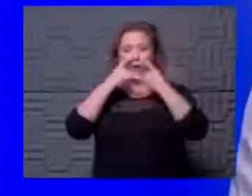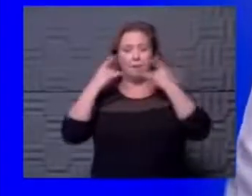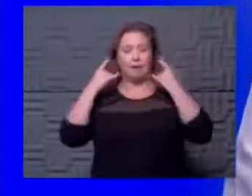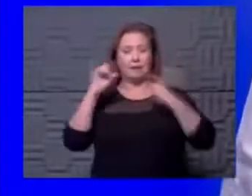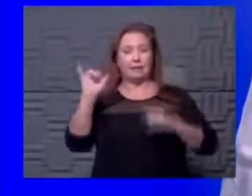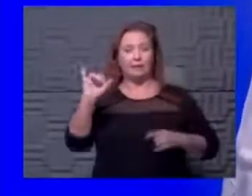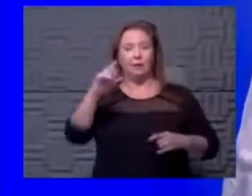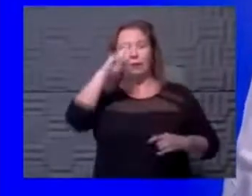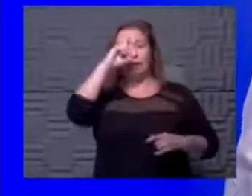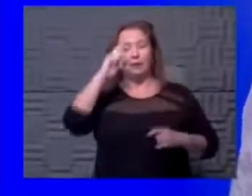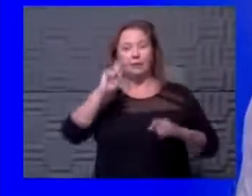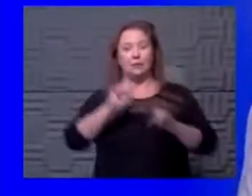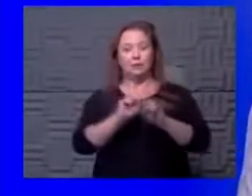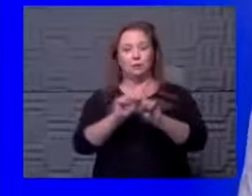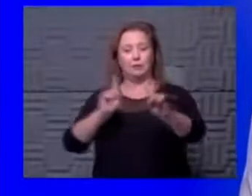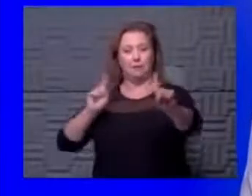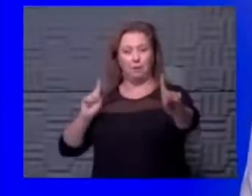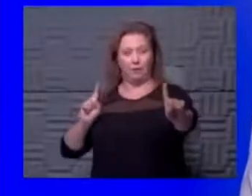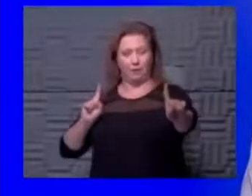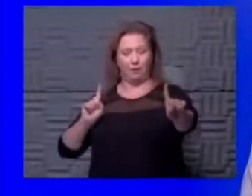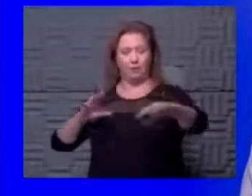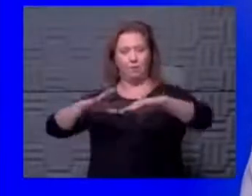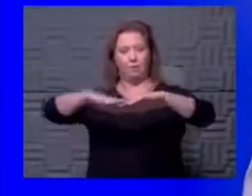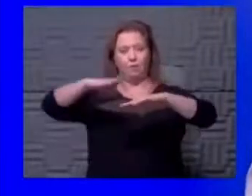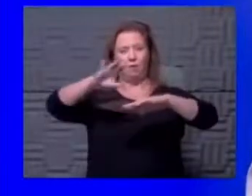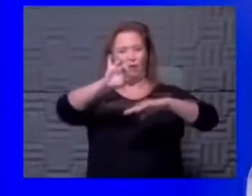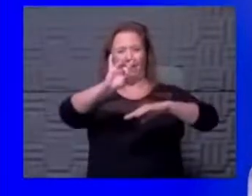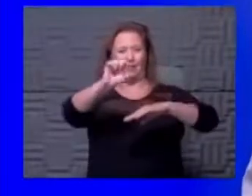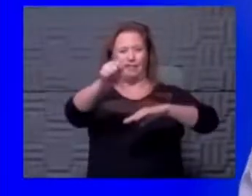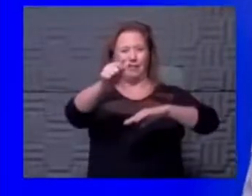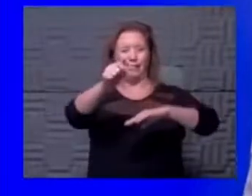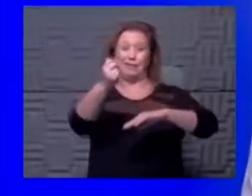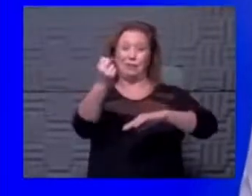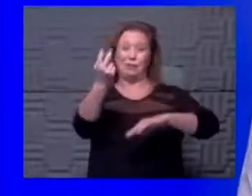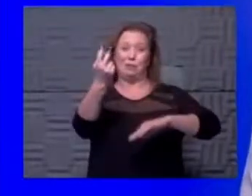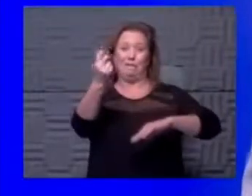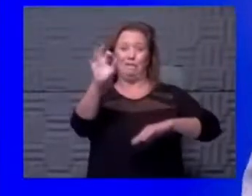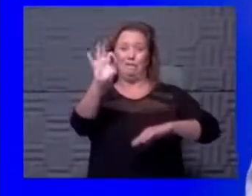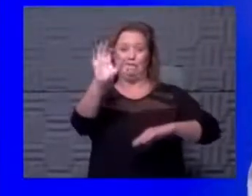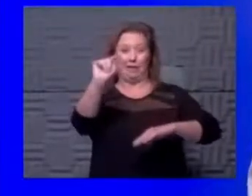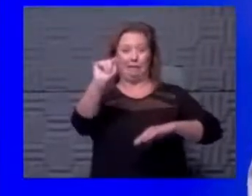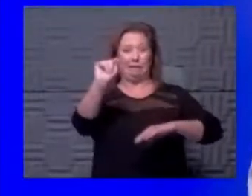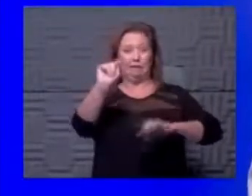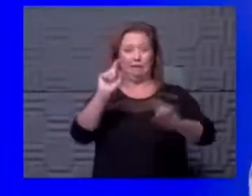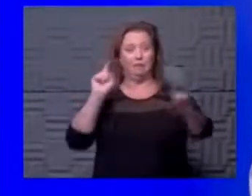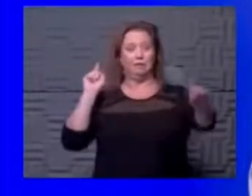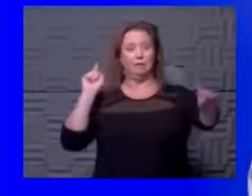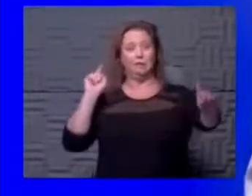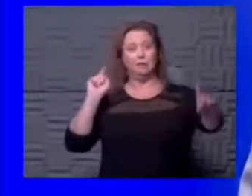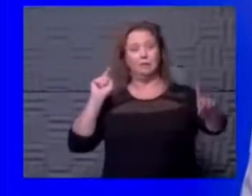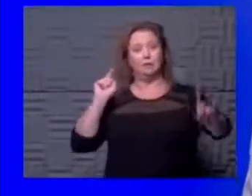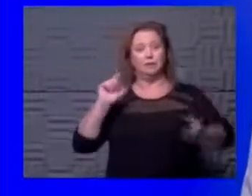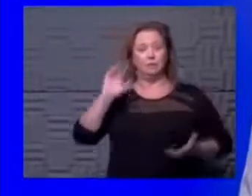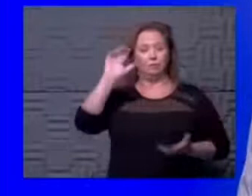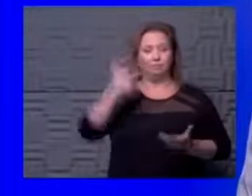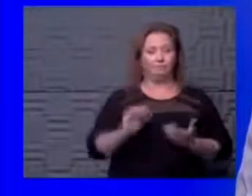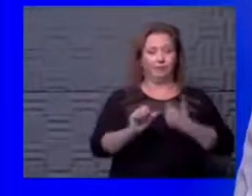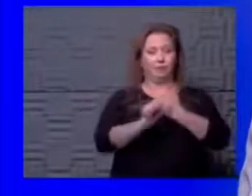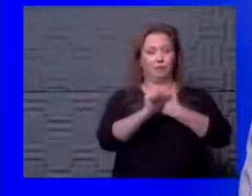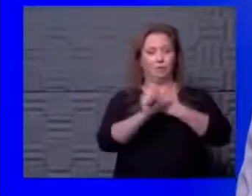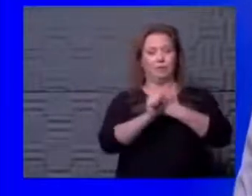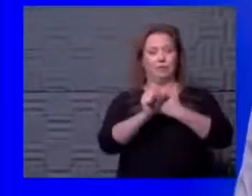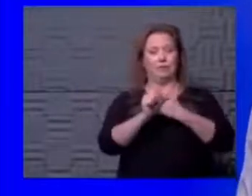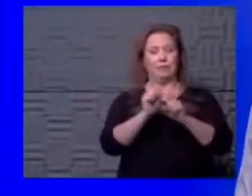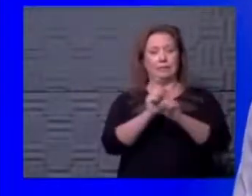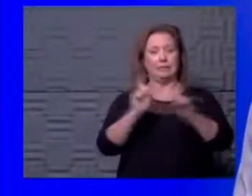either because they are separated by a distance of more than 8, 10, even 12 feet. So that poses a very little risk. And so again,